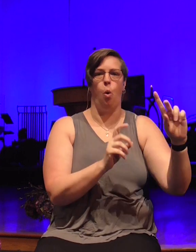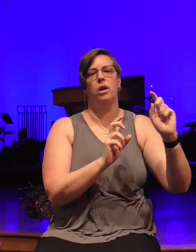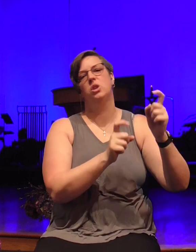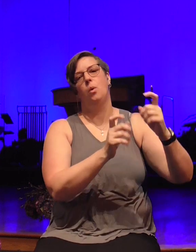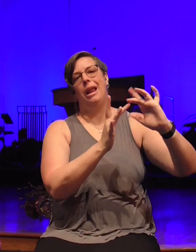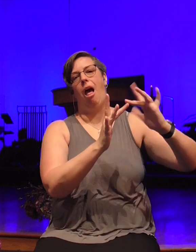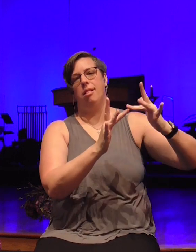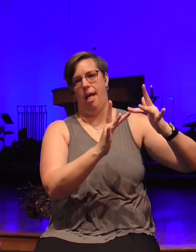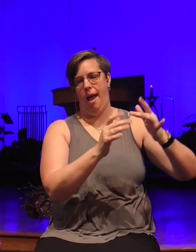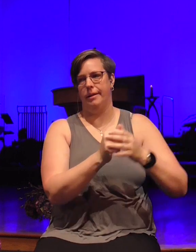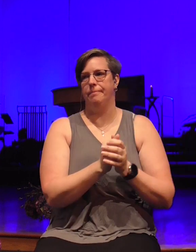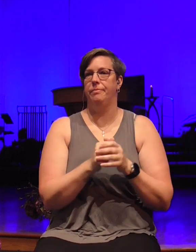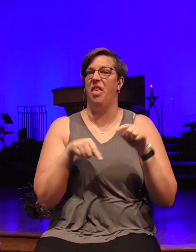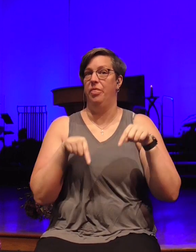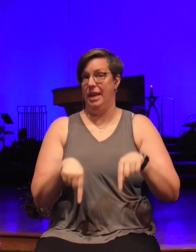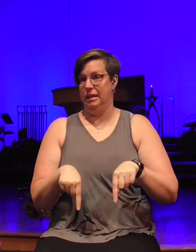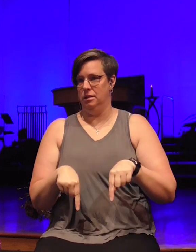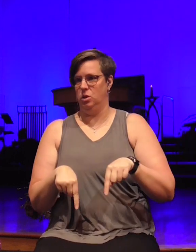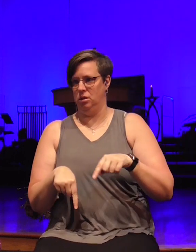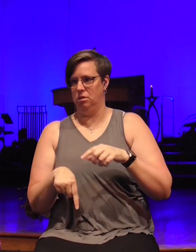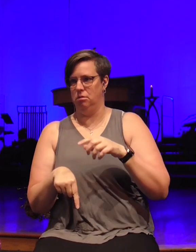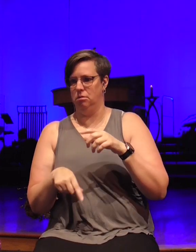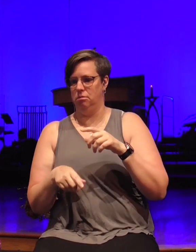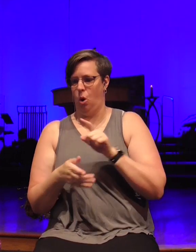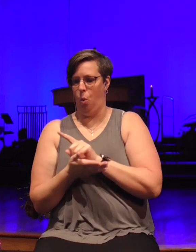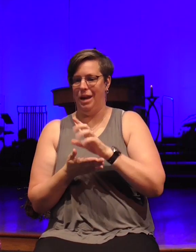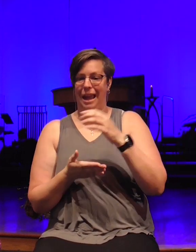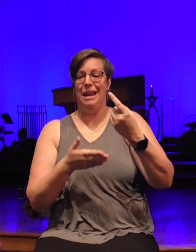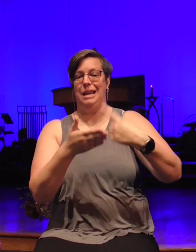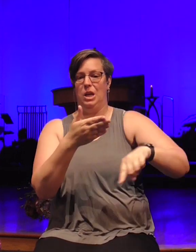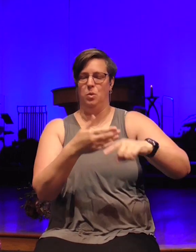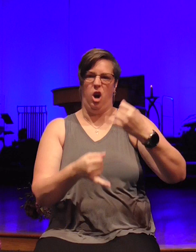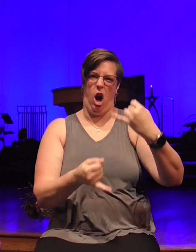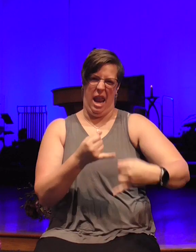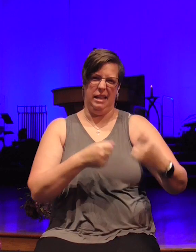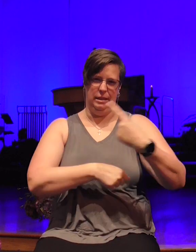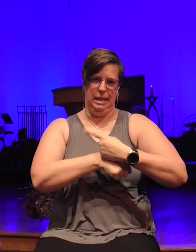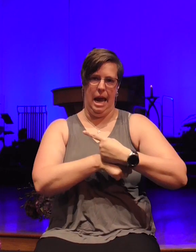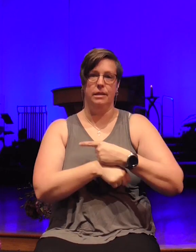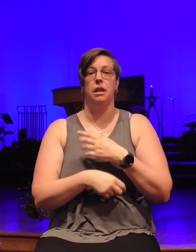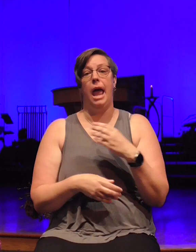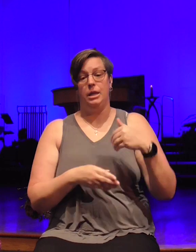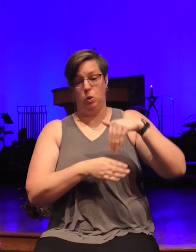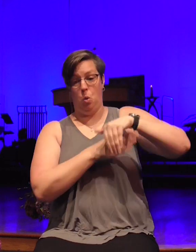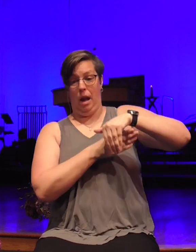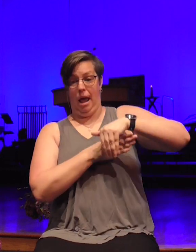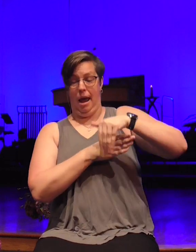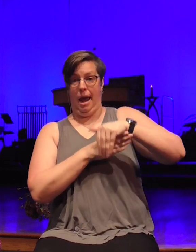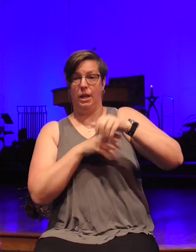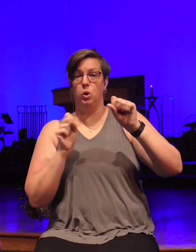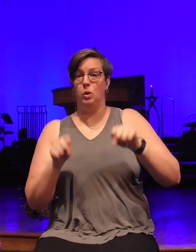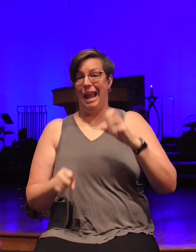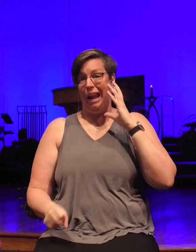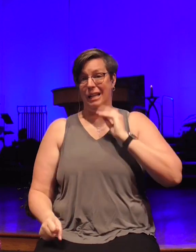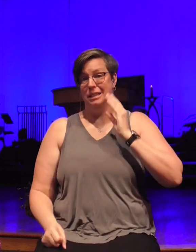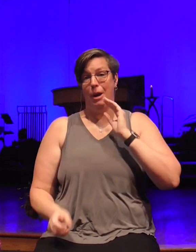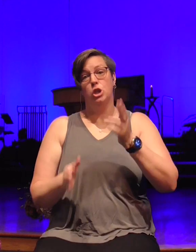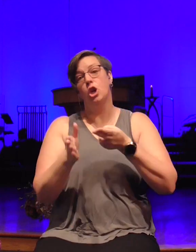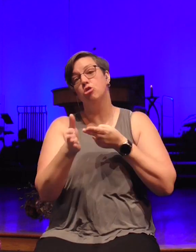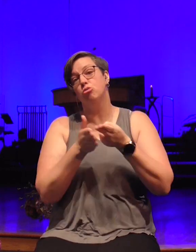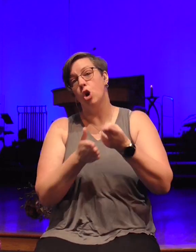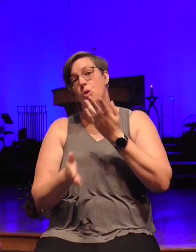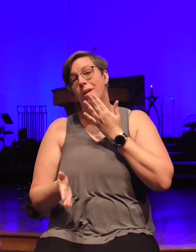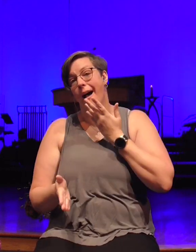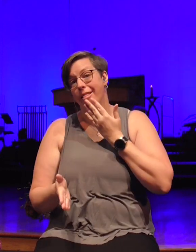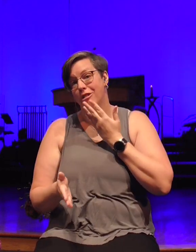that today and next Sunday, our final days. And tonight, one place to go to really experience the true colors and let God